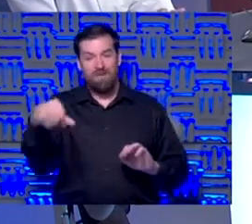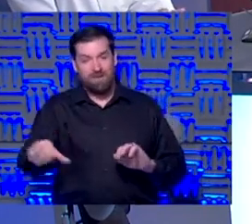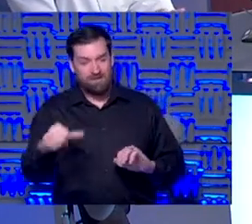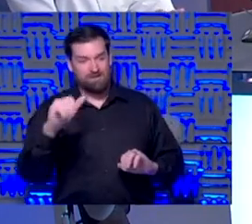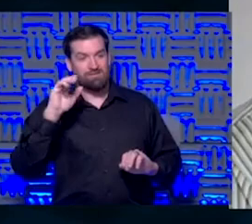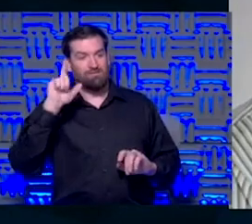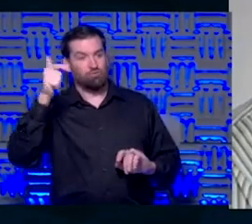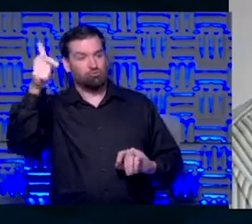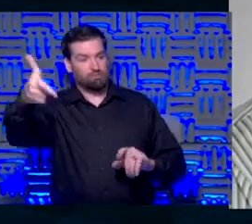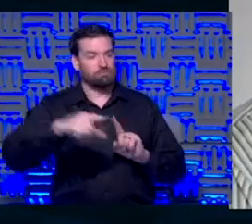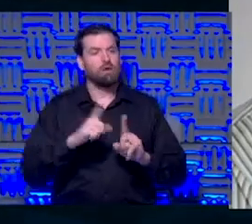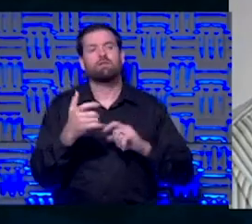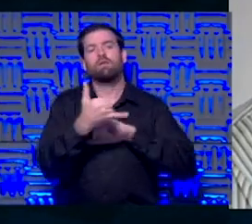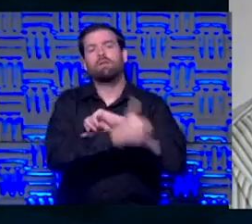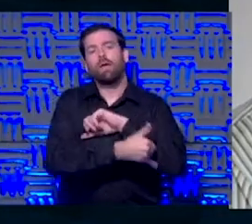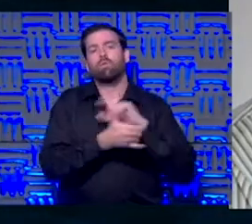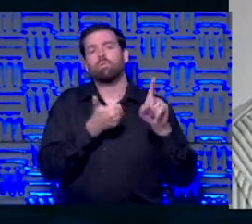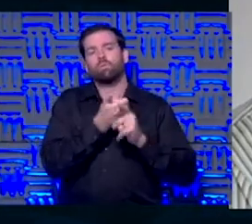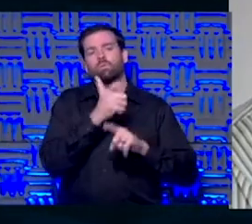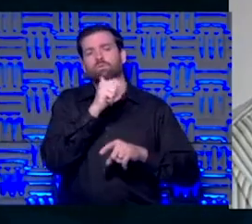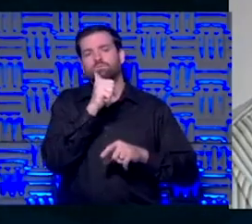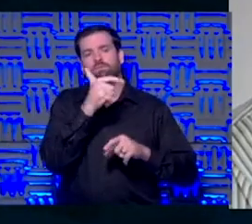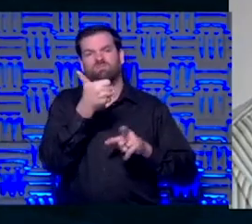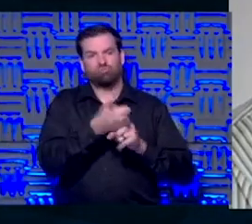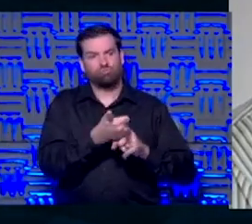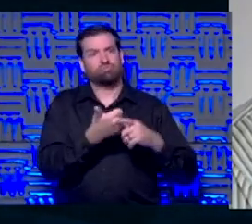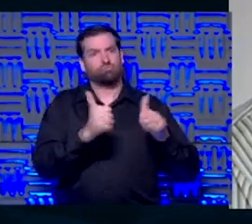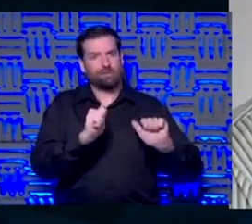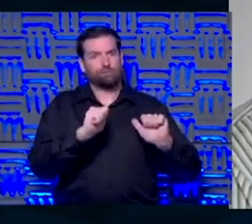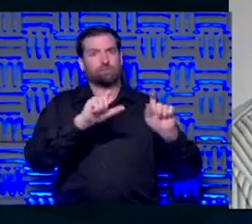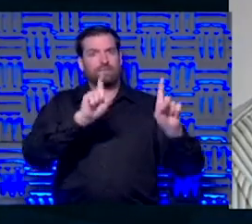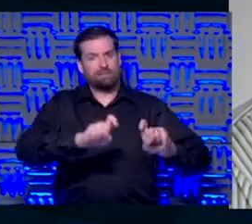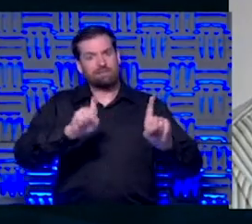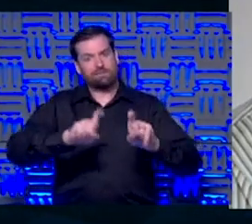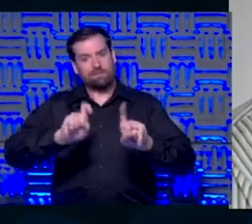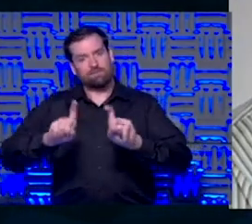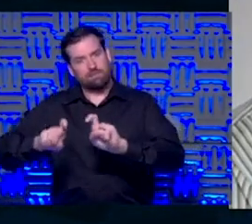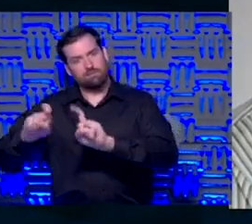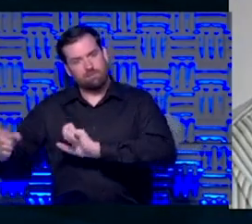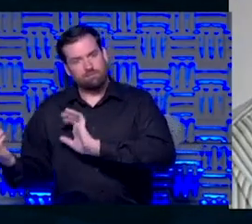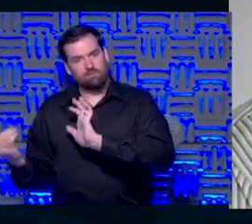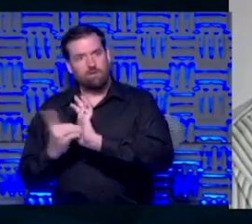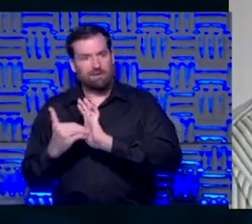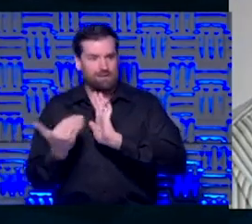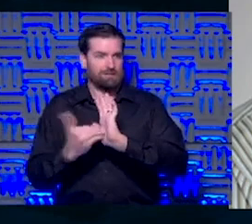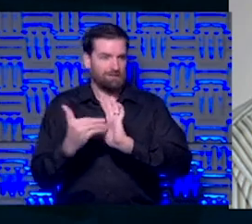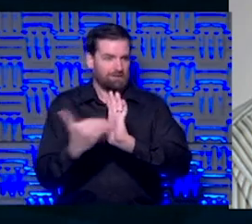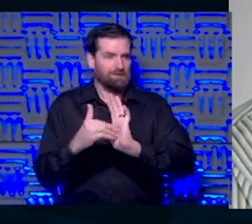But how does the county handle people who try to get a lot of tests and they're always negative?